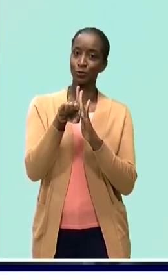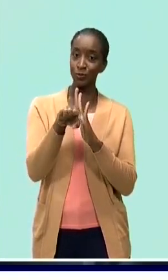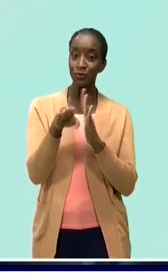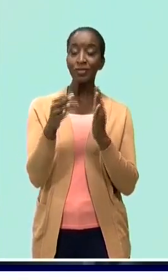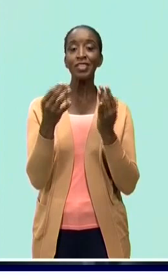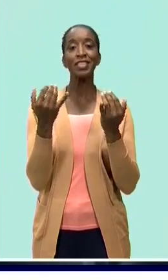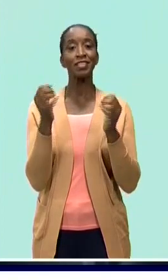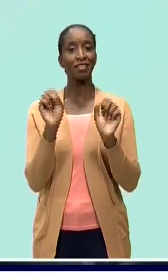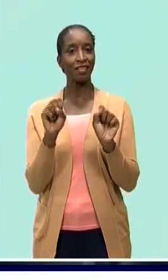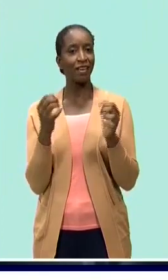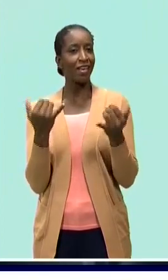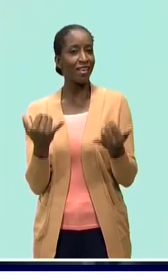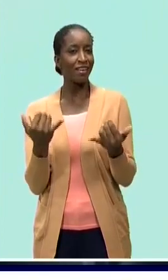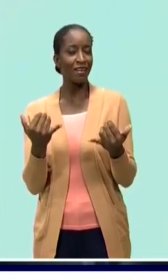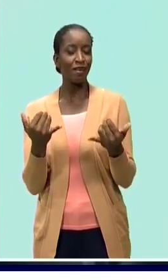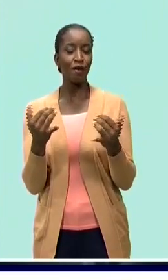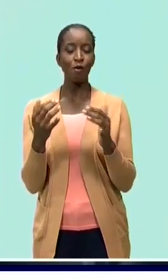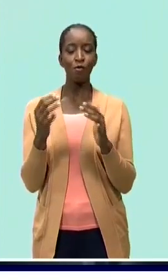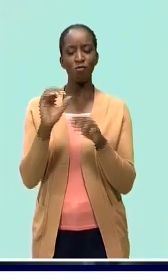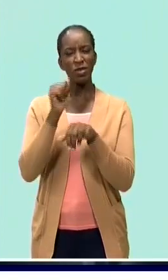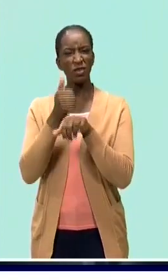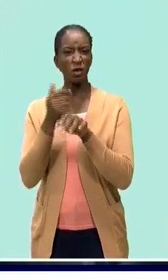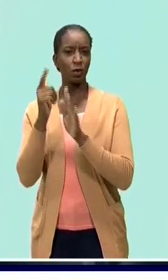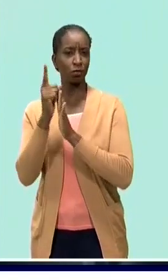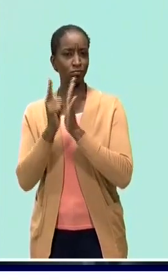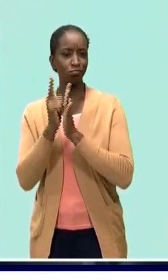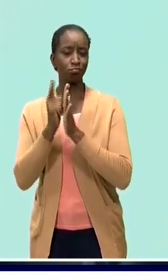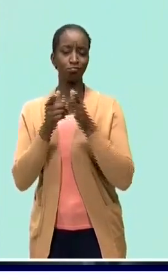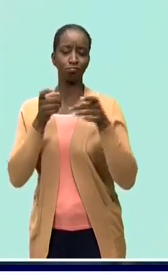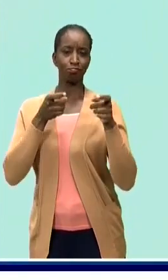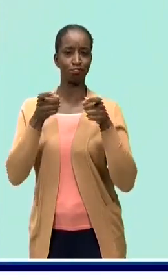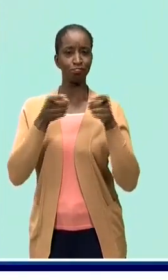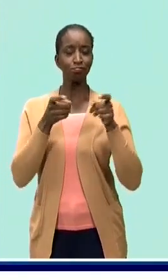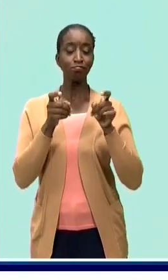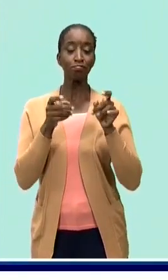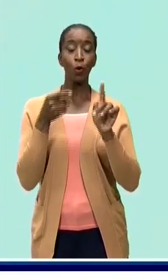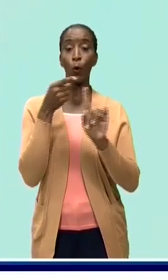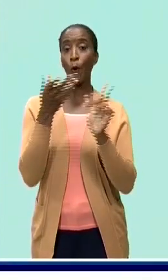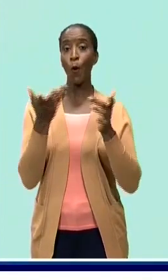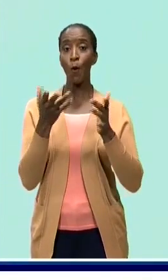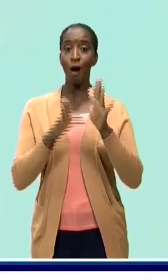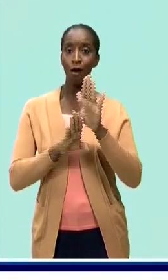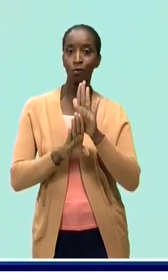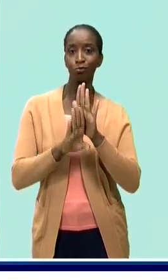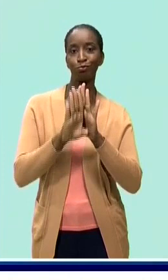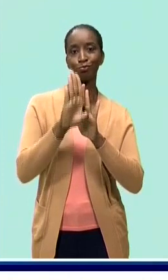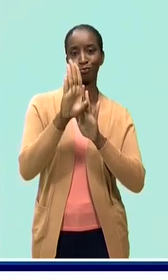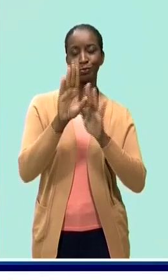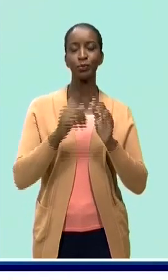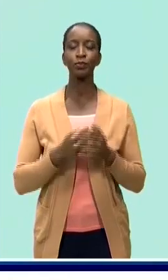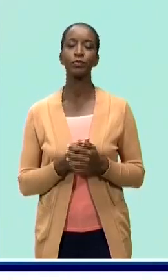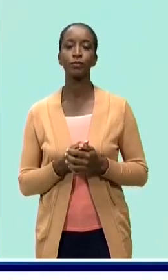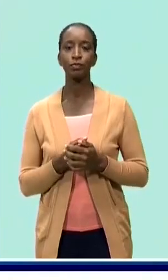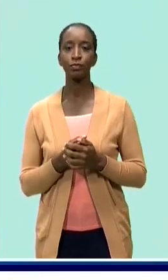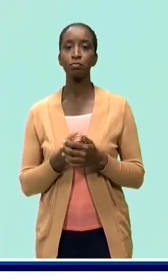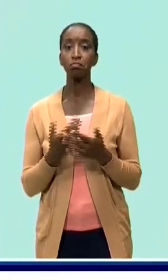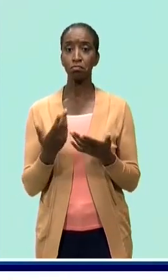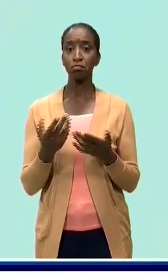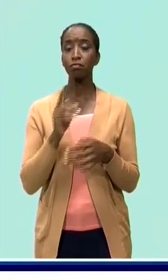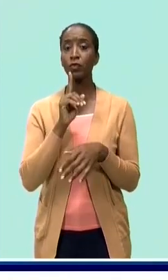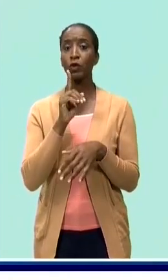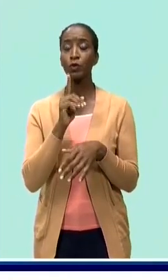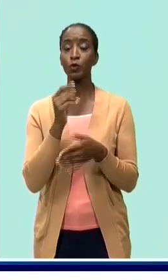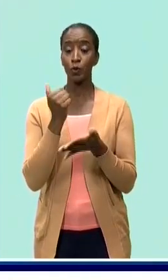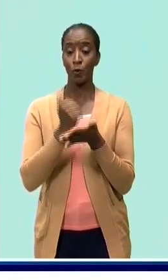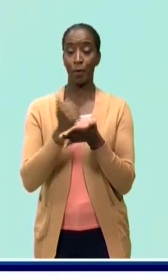effort to regulate with an emphasis on growth. Of course, the funds that will be deposited into